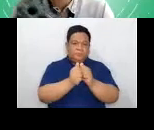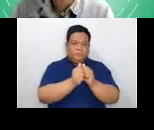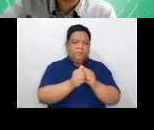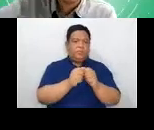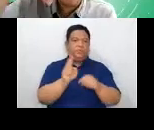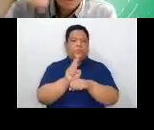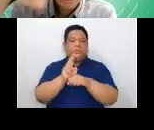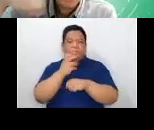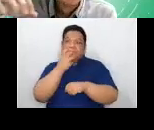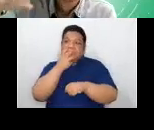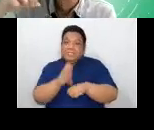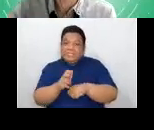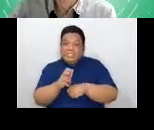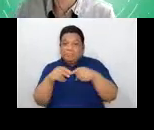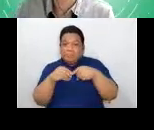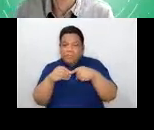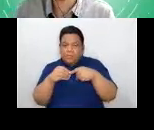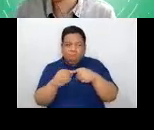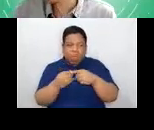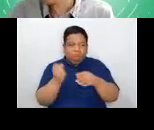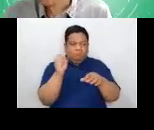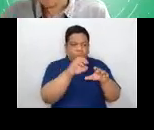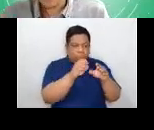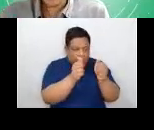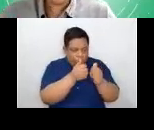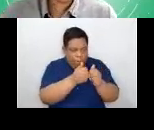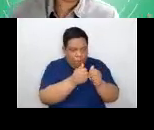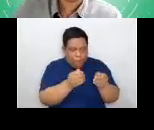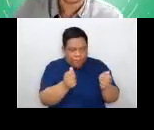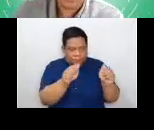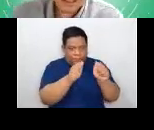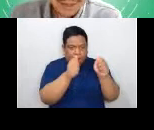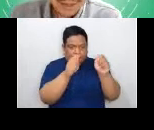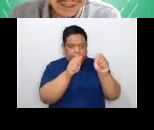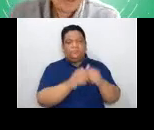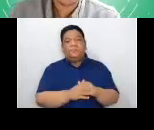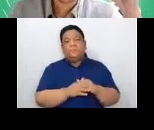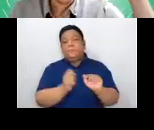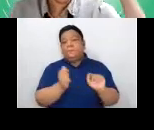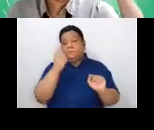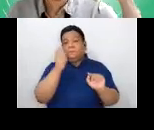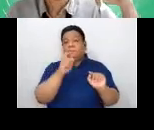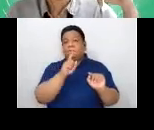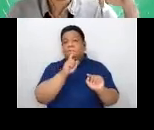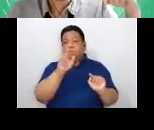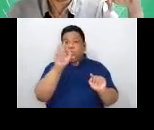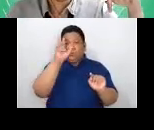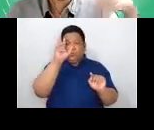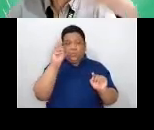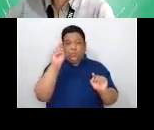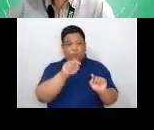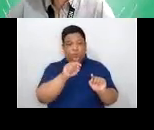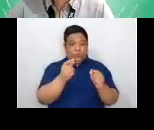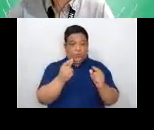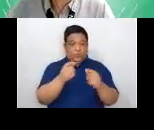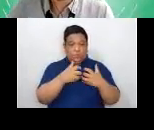plastic by depositing it in a specific pattern. And the cool part about this is the machine deposits the pattern according